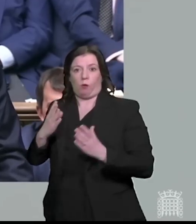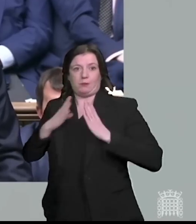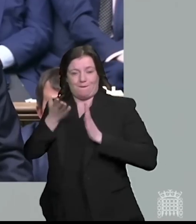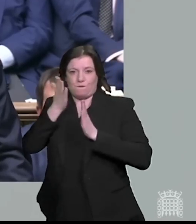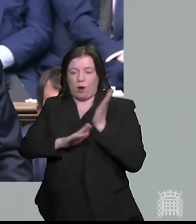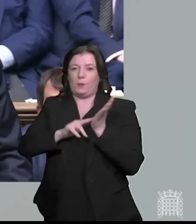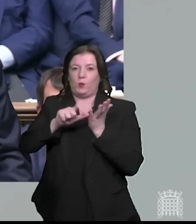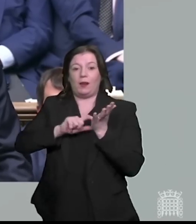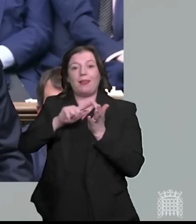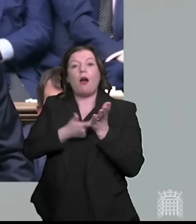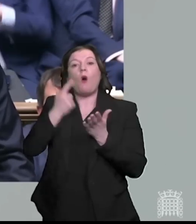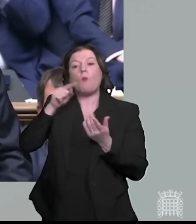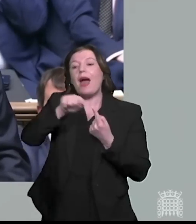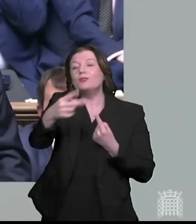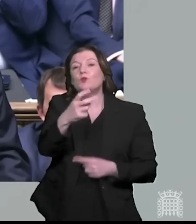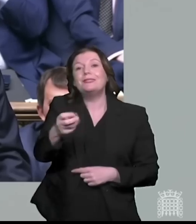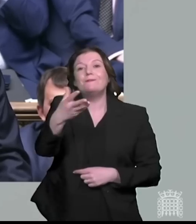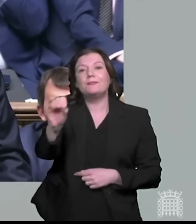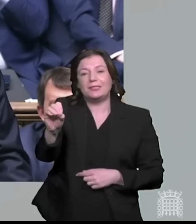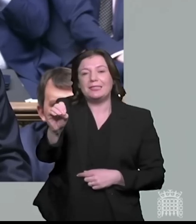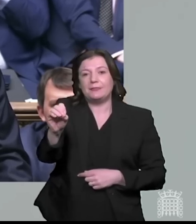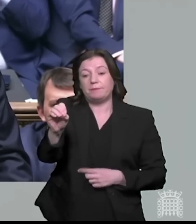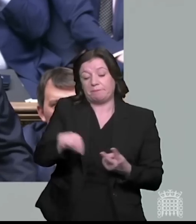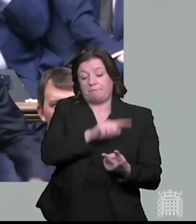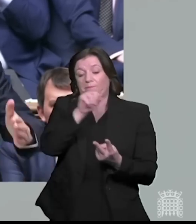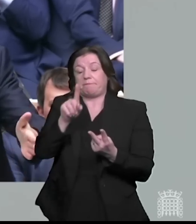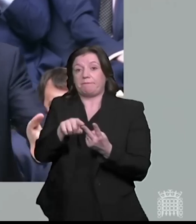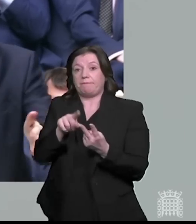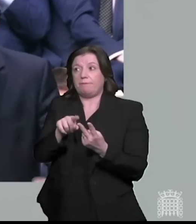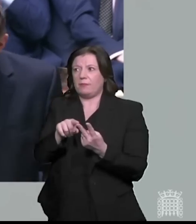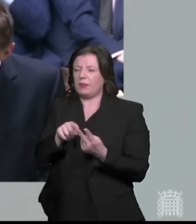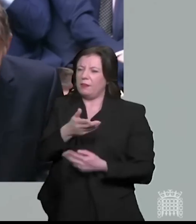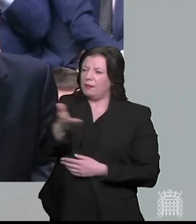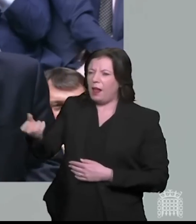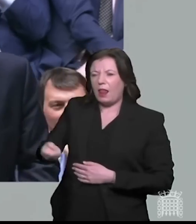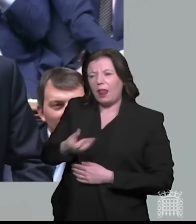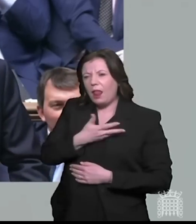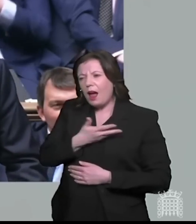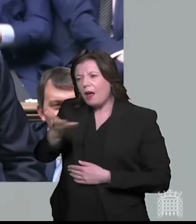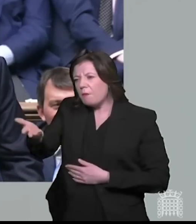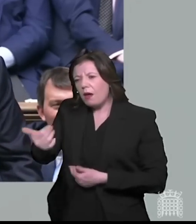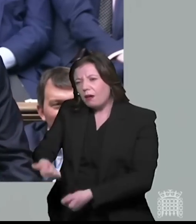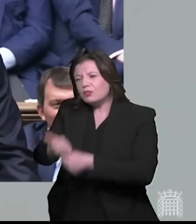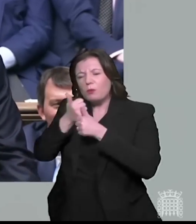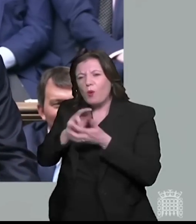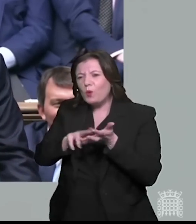2050. And secondly, it's so good to hear Labour in favour of nuclear